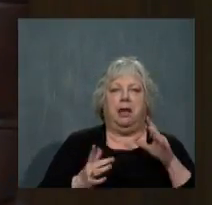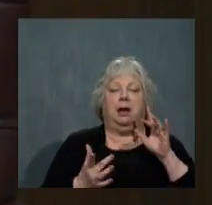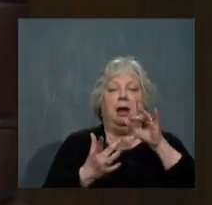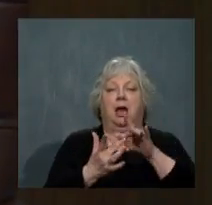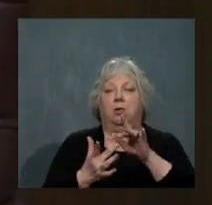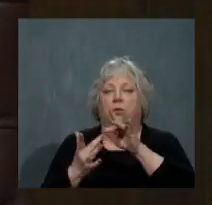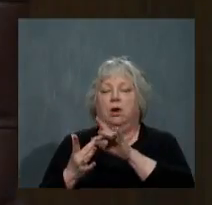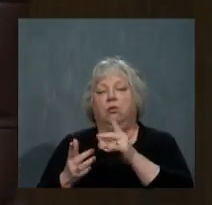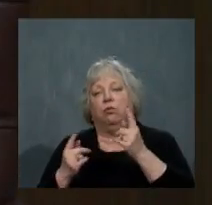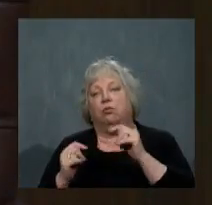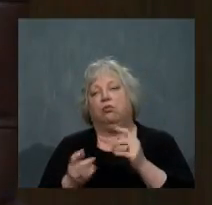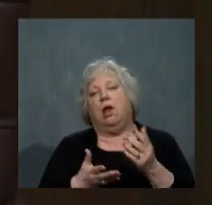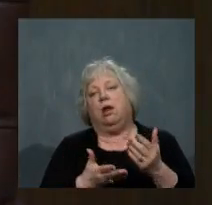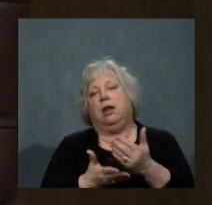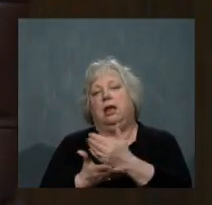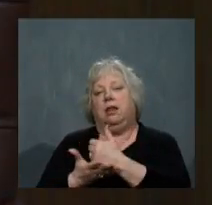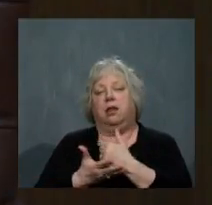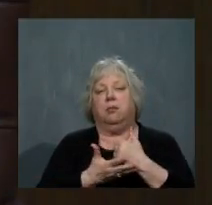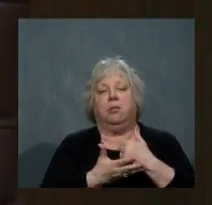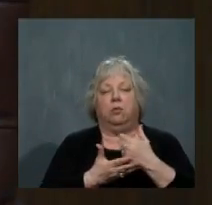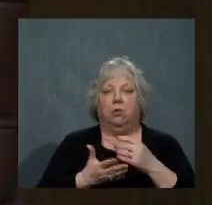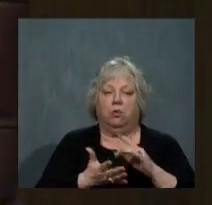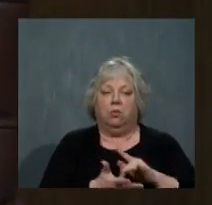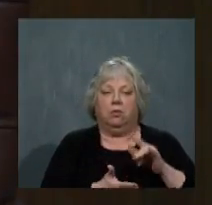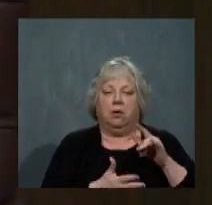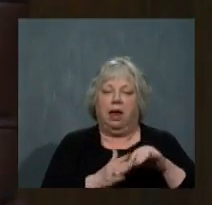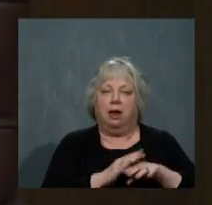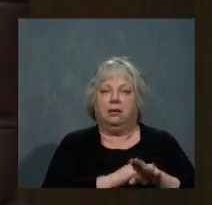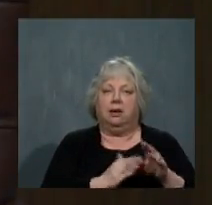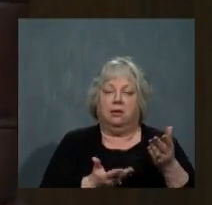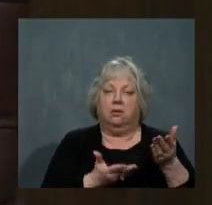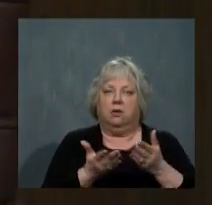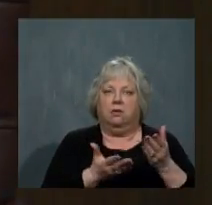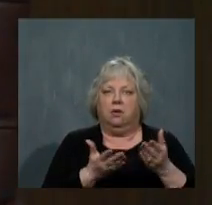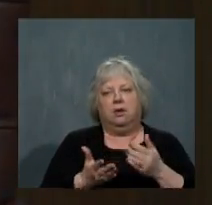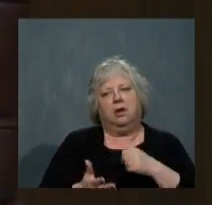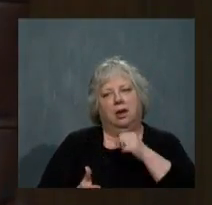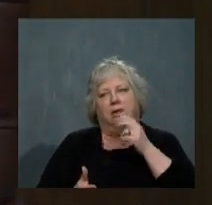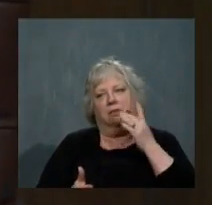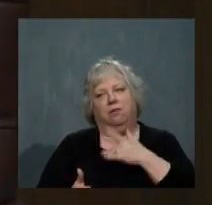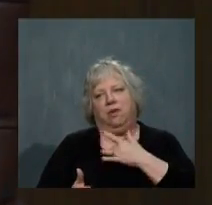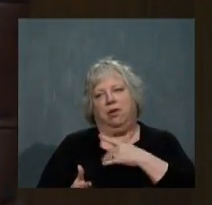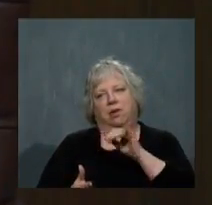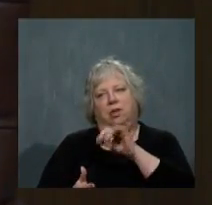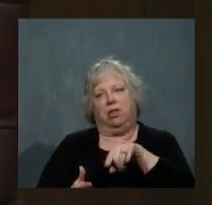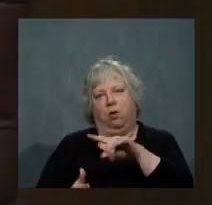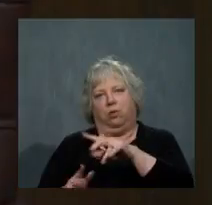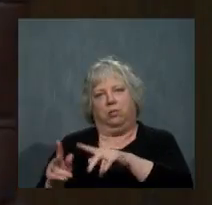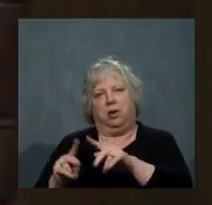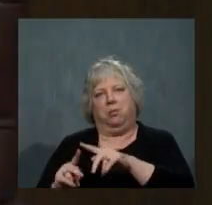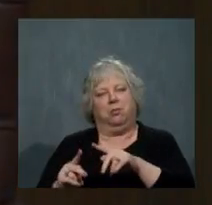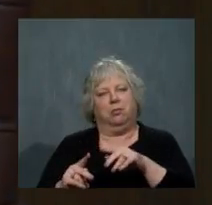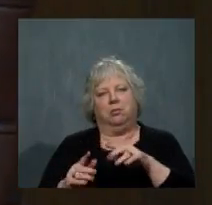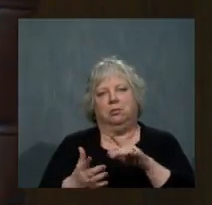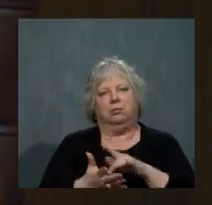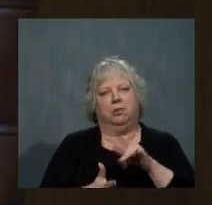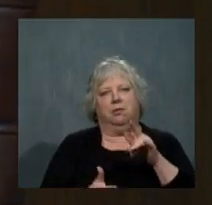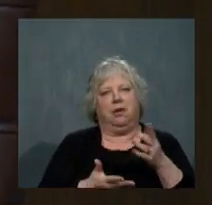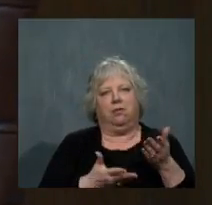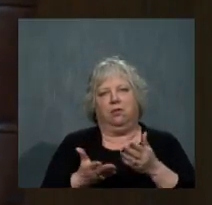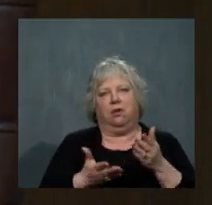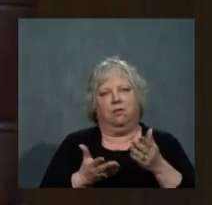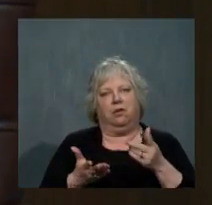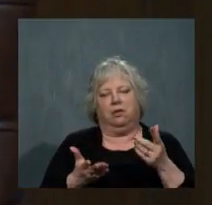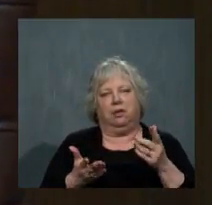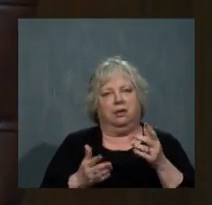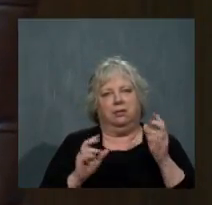to get them to access the services? Because I don't think that they access the services that are being provided at all.